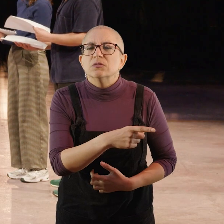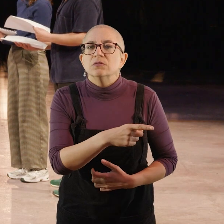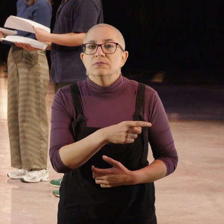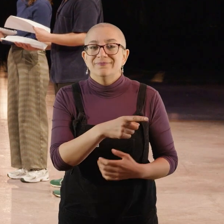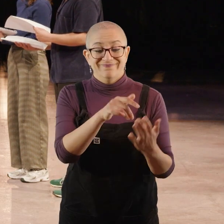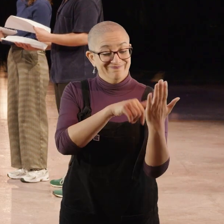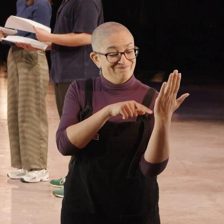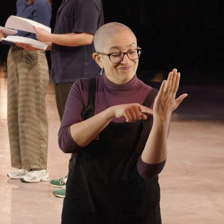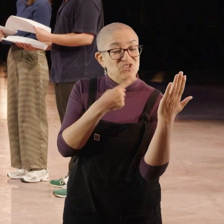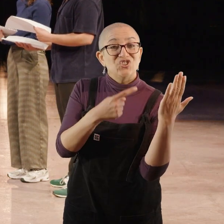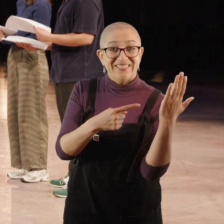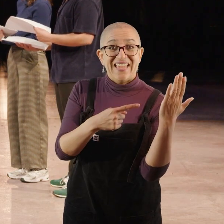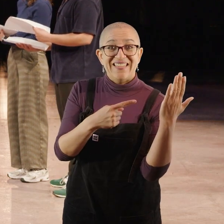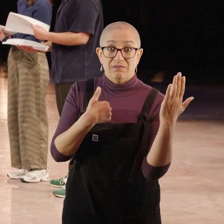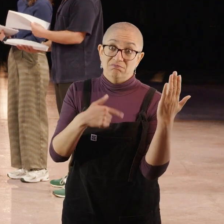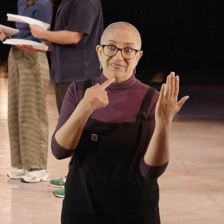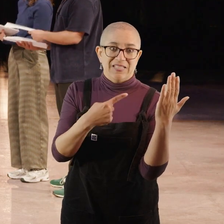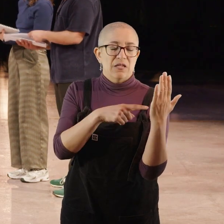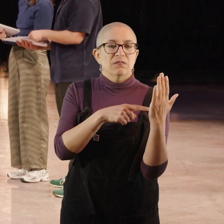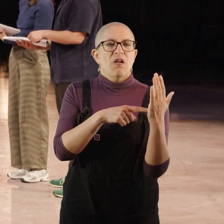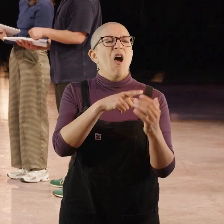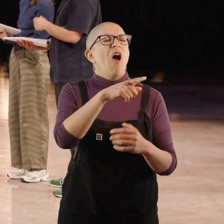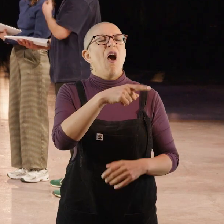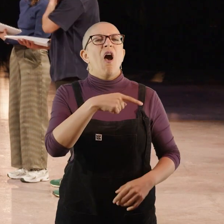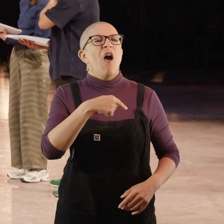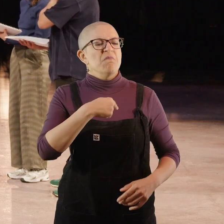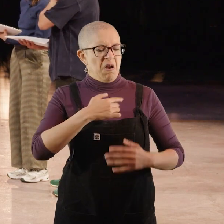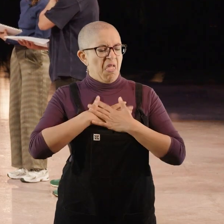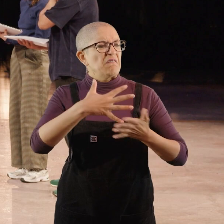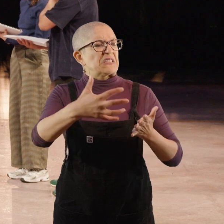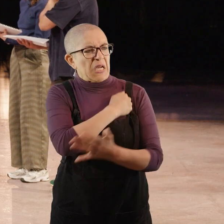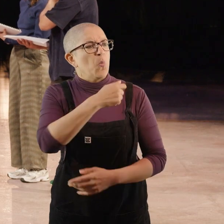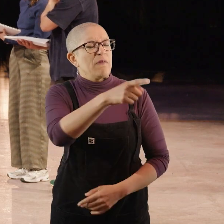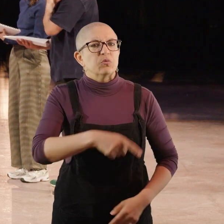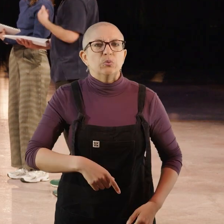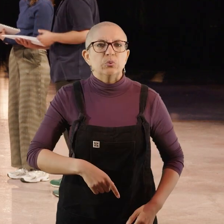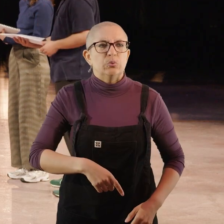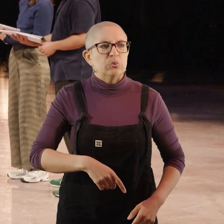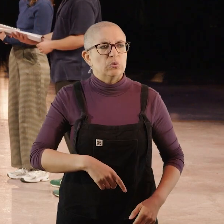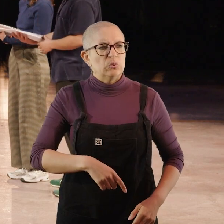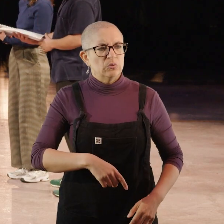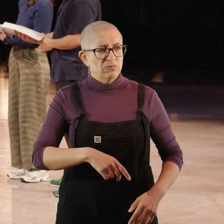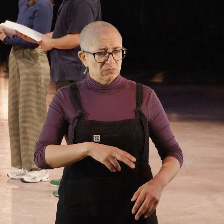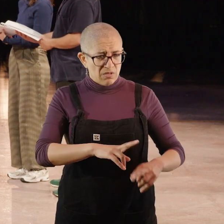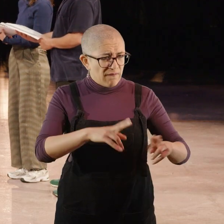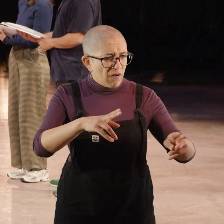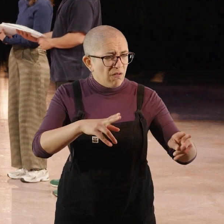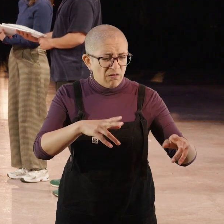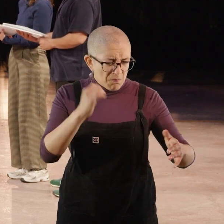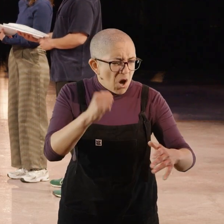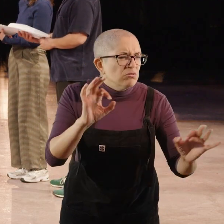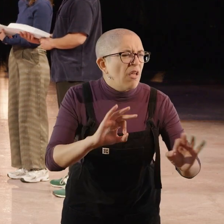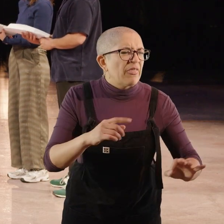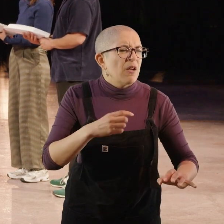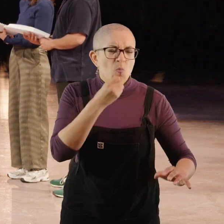kind of punishing. She says she's going to take her love away from him. So, you know, if you do this, you know, I won't love you anymore. Yeah. And we